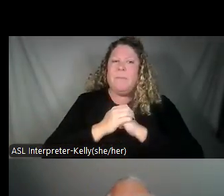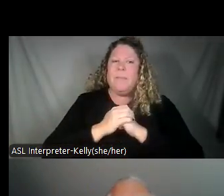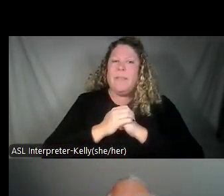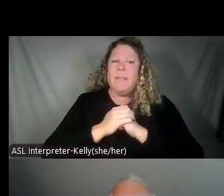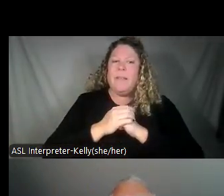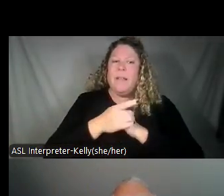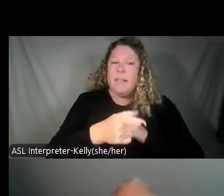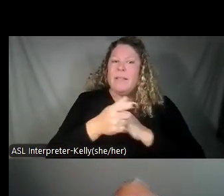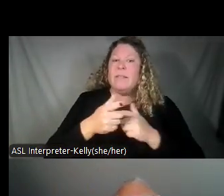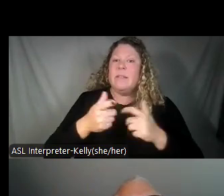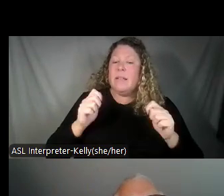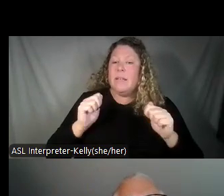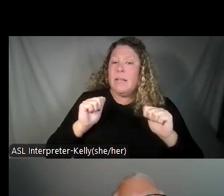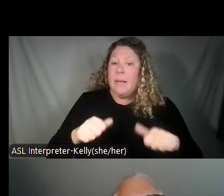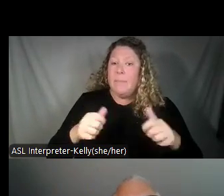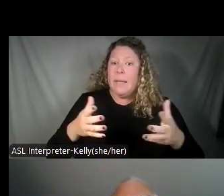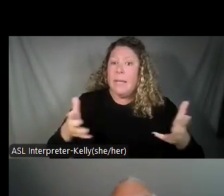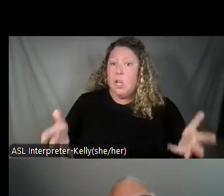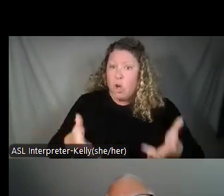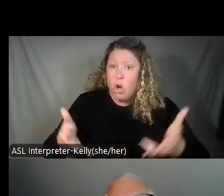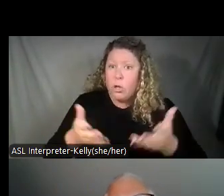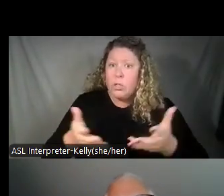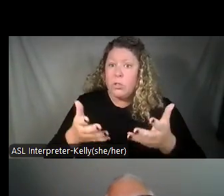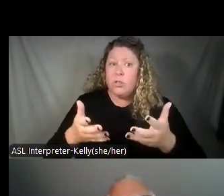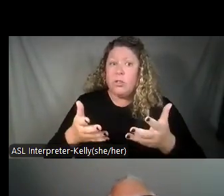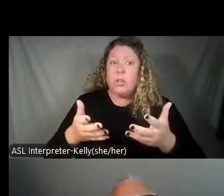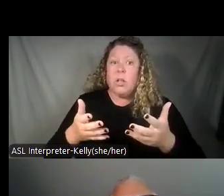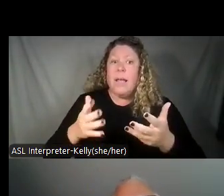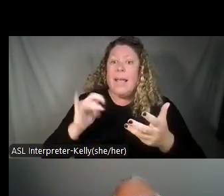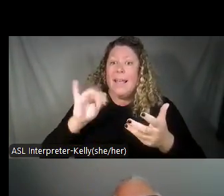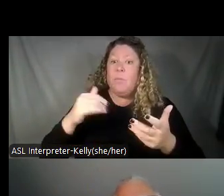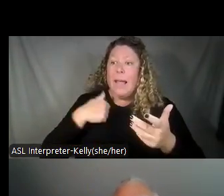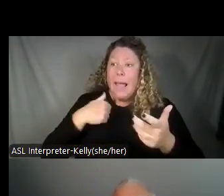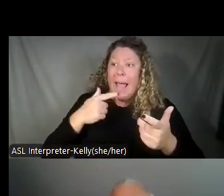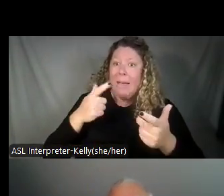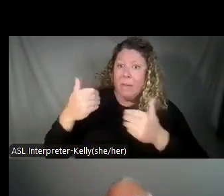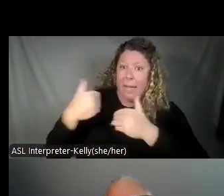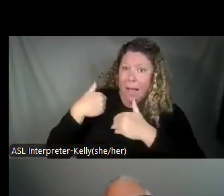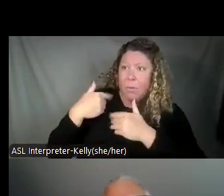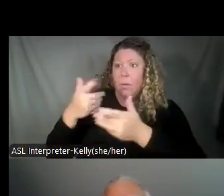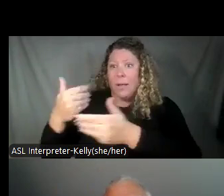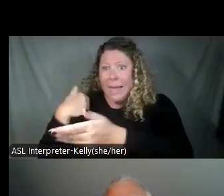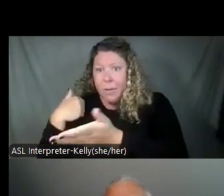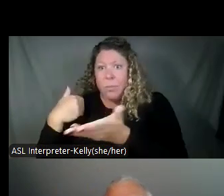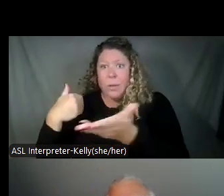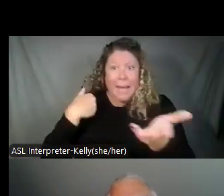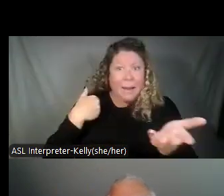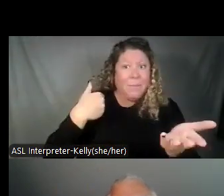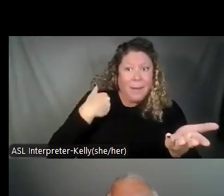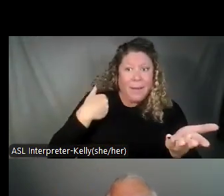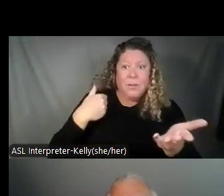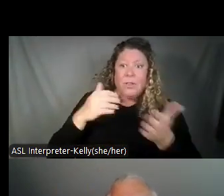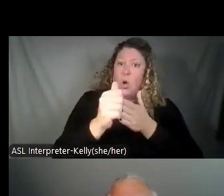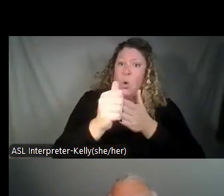and grown through mutual accountability. When leaders are mutually accountable with the people